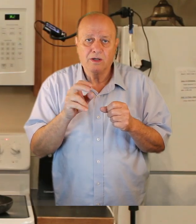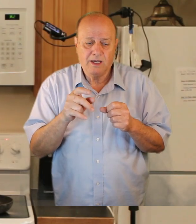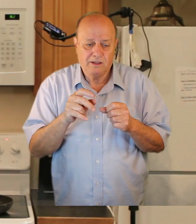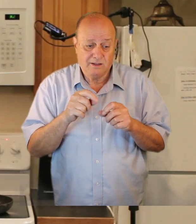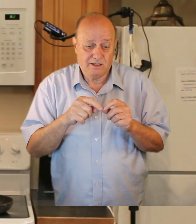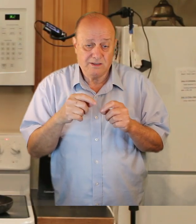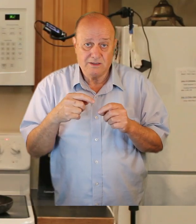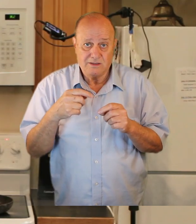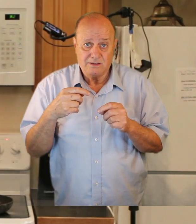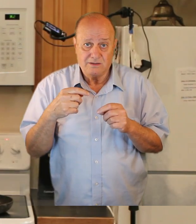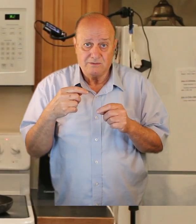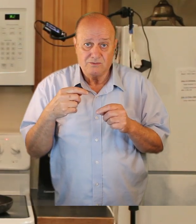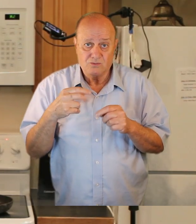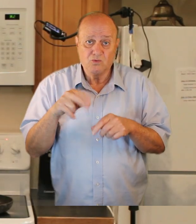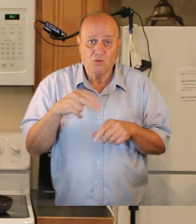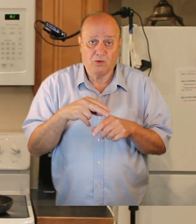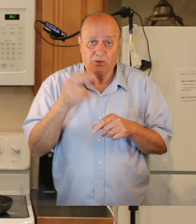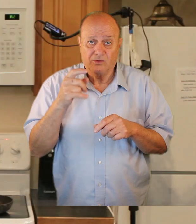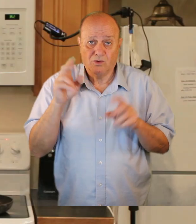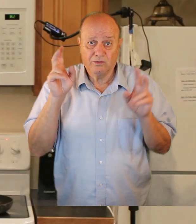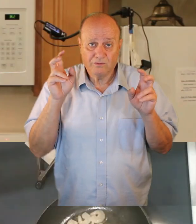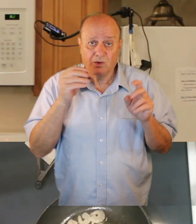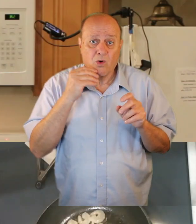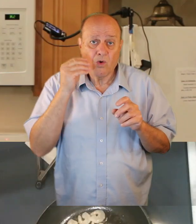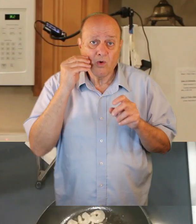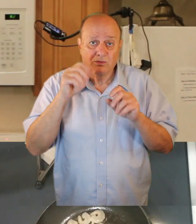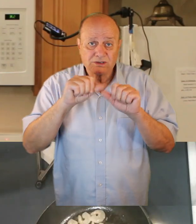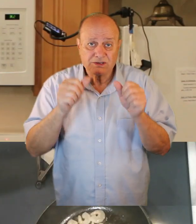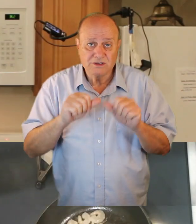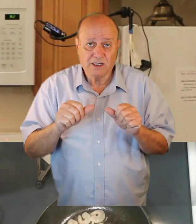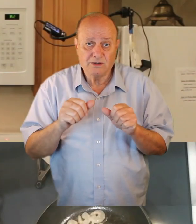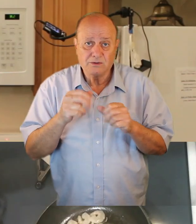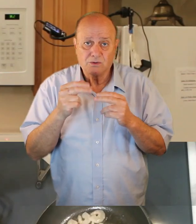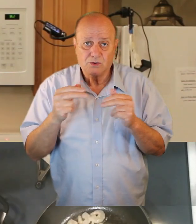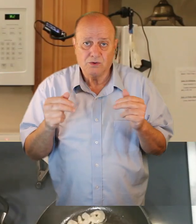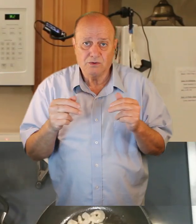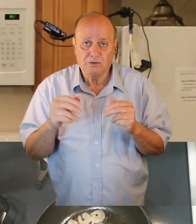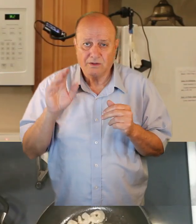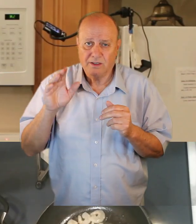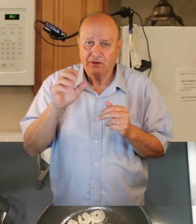typical of a home-style noodle.